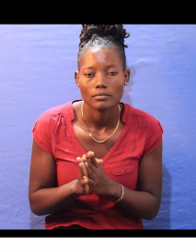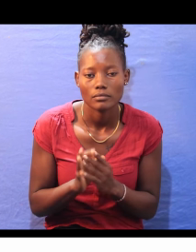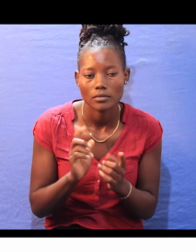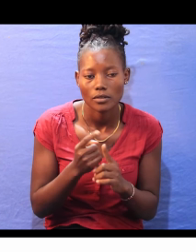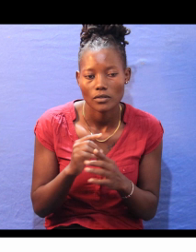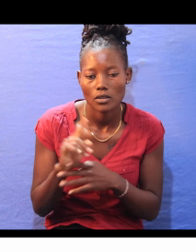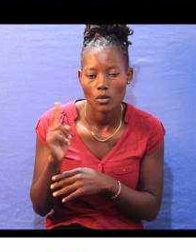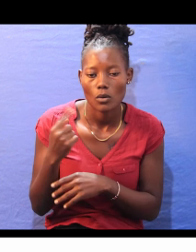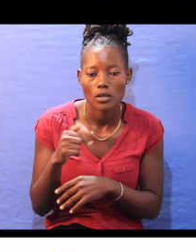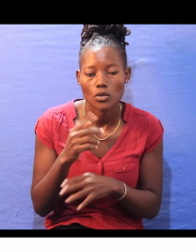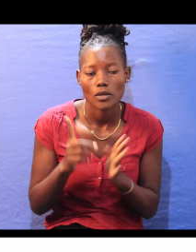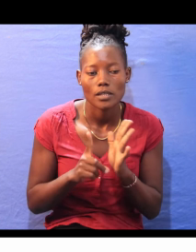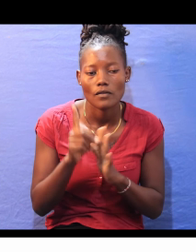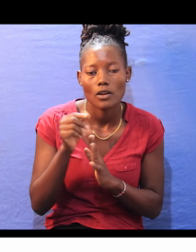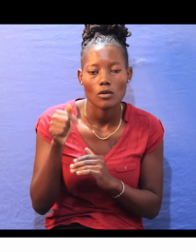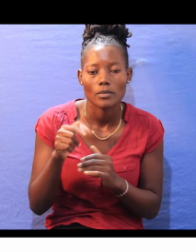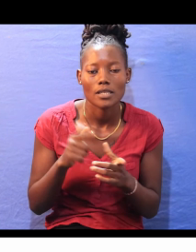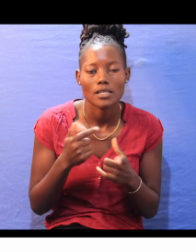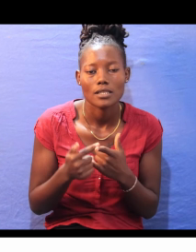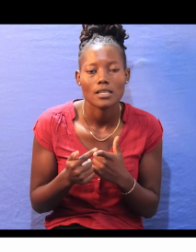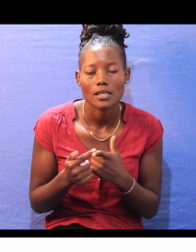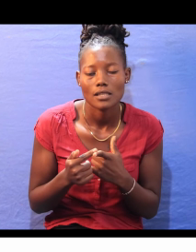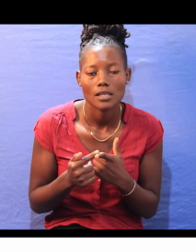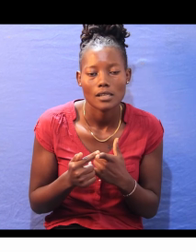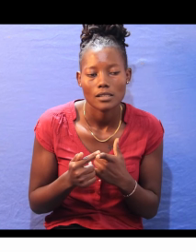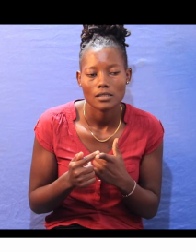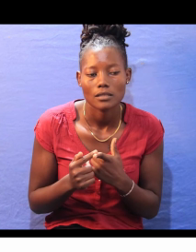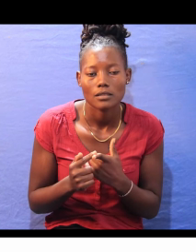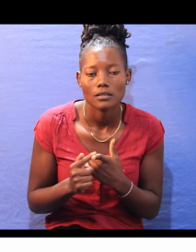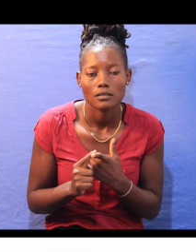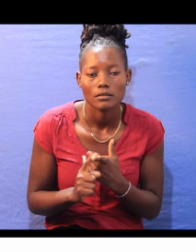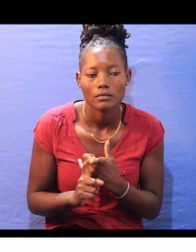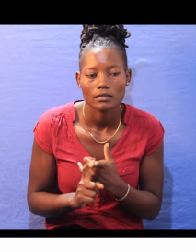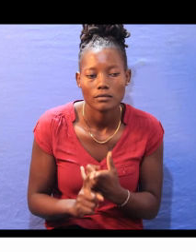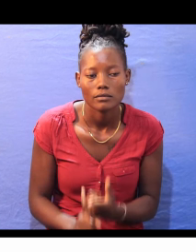once we develop a base, we're going to talk about that in a minute. Once we